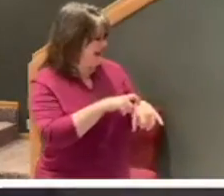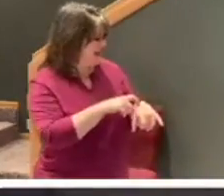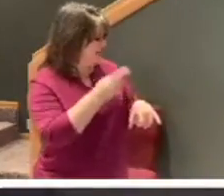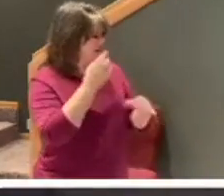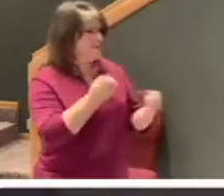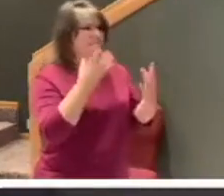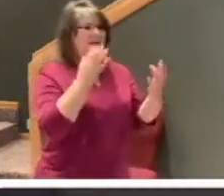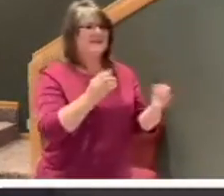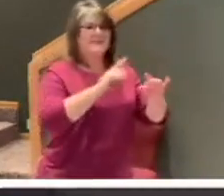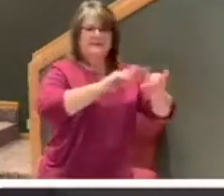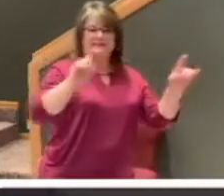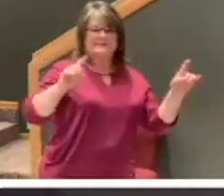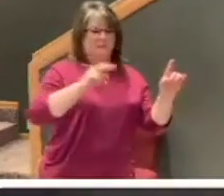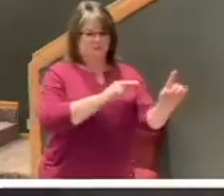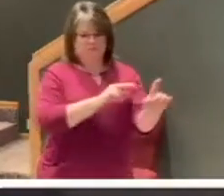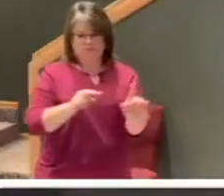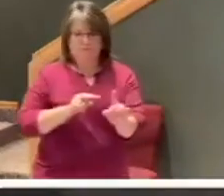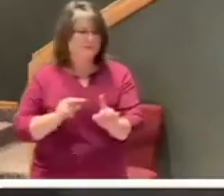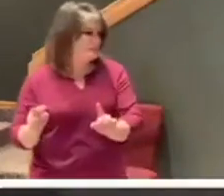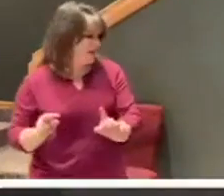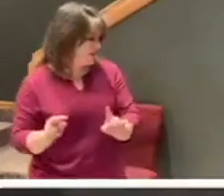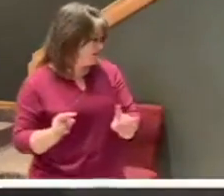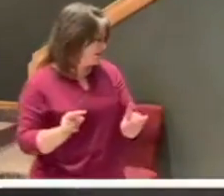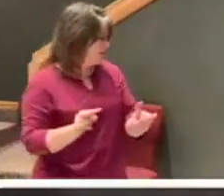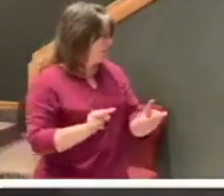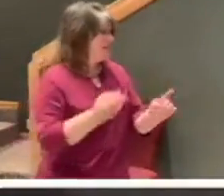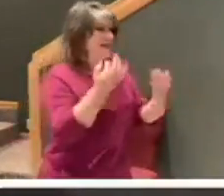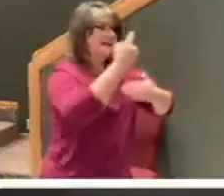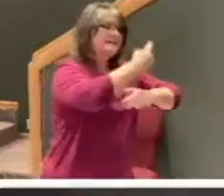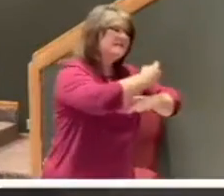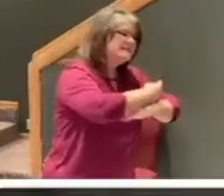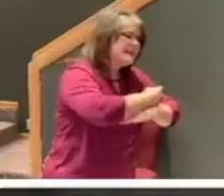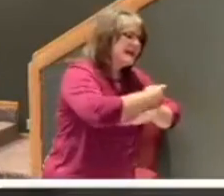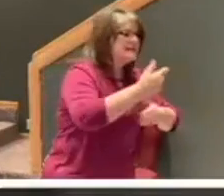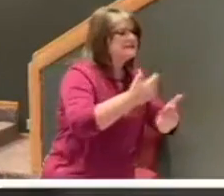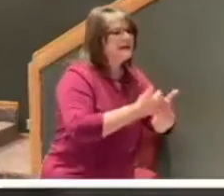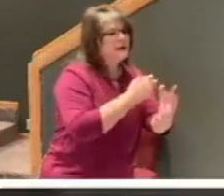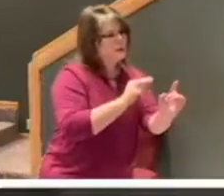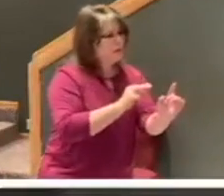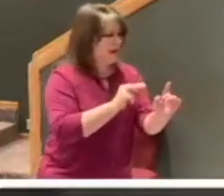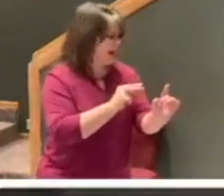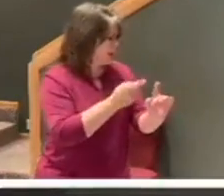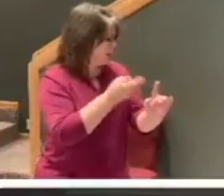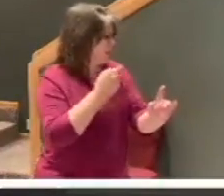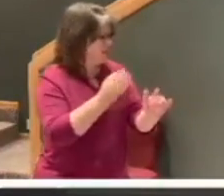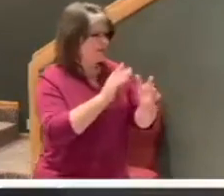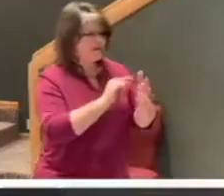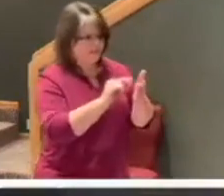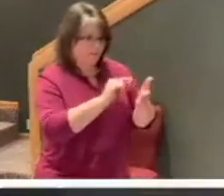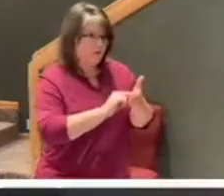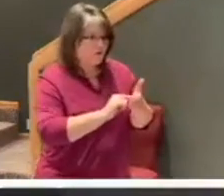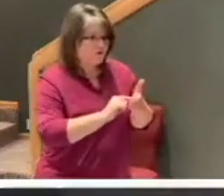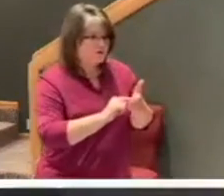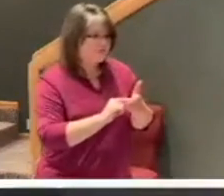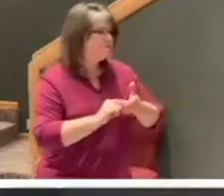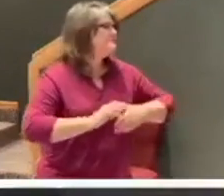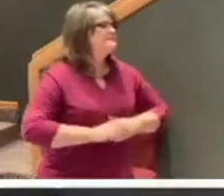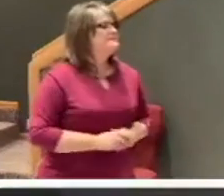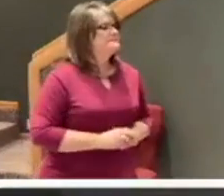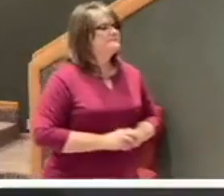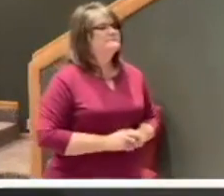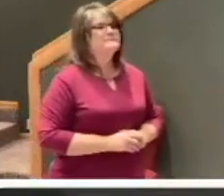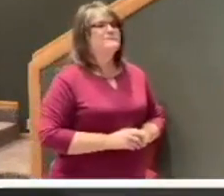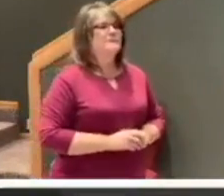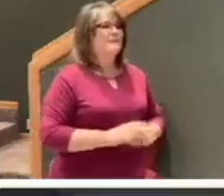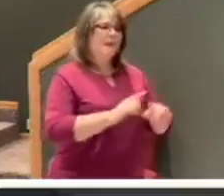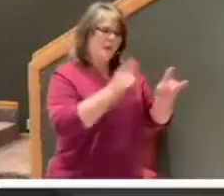many, many different angles. Today is kind of a new angle from this passage that I'm going to explore.